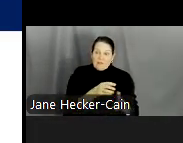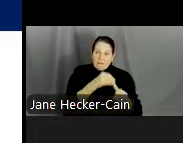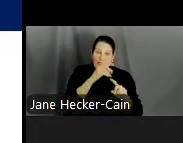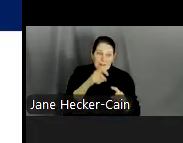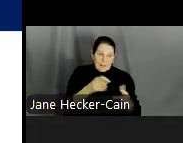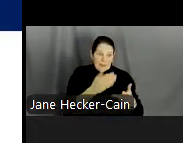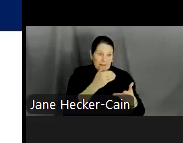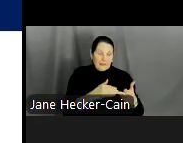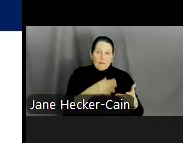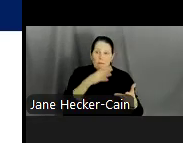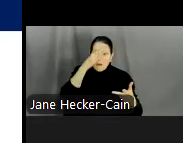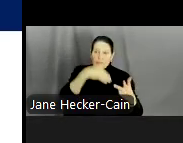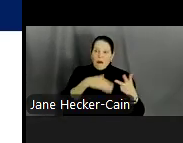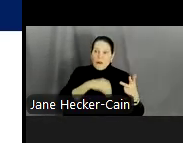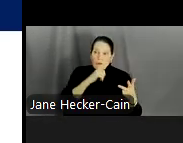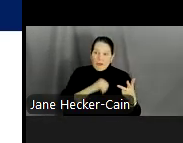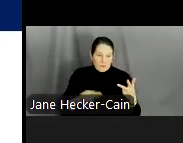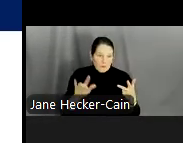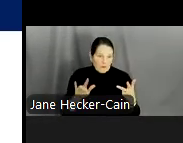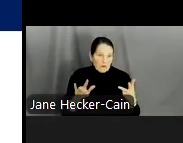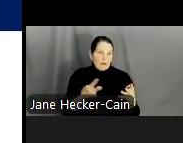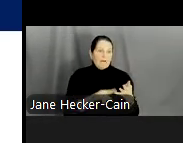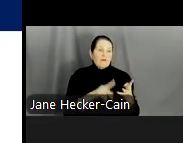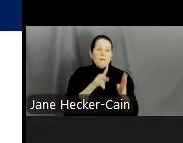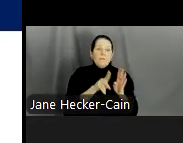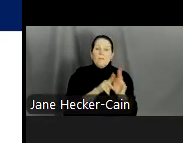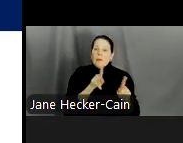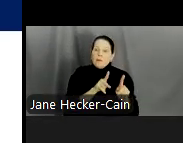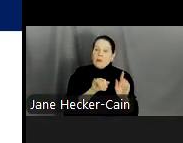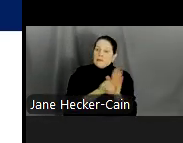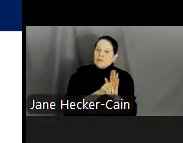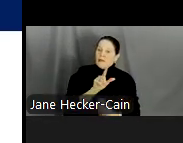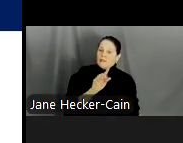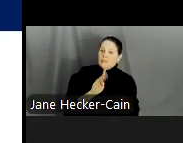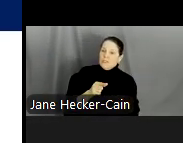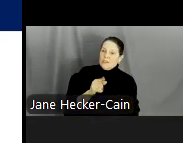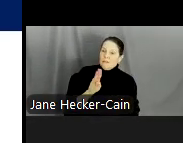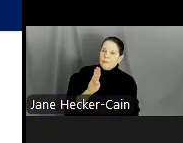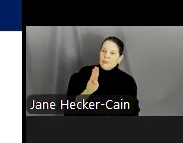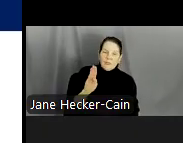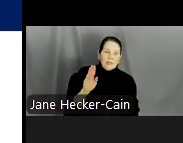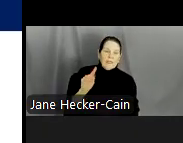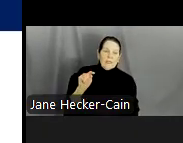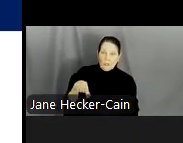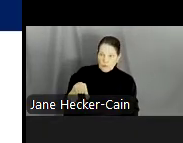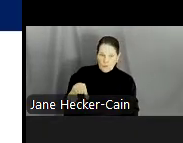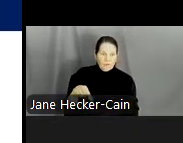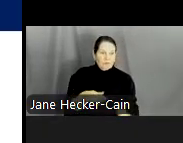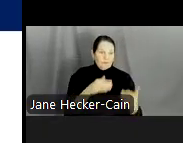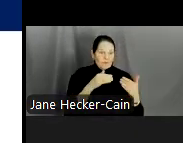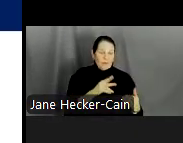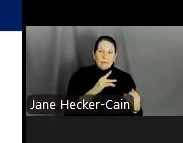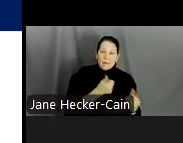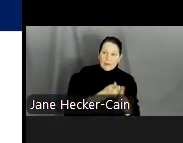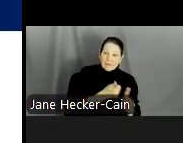under 25, people identifying as LGBTQ, people of color, people whose primary language is